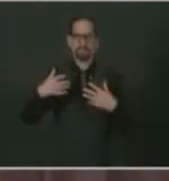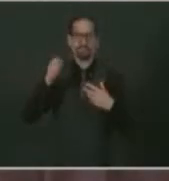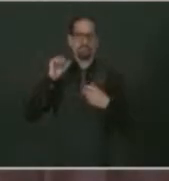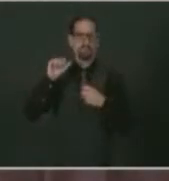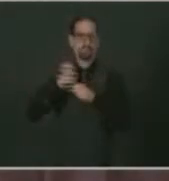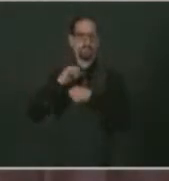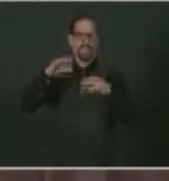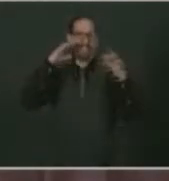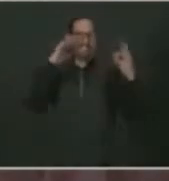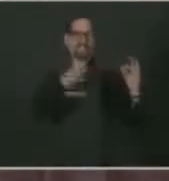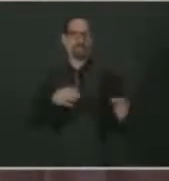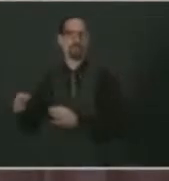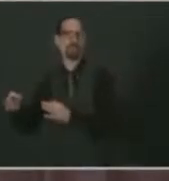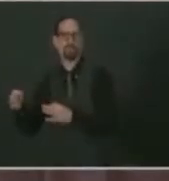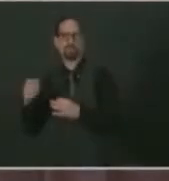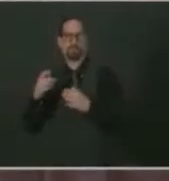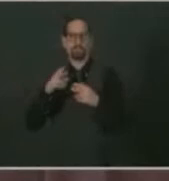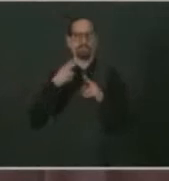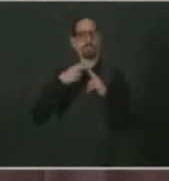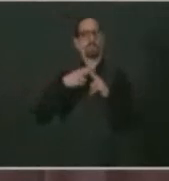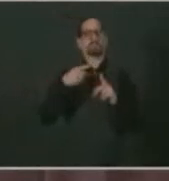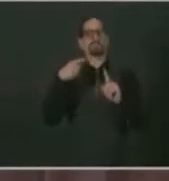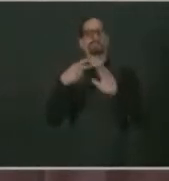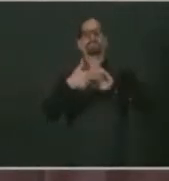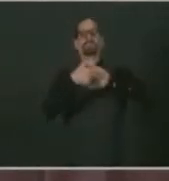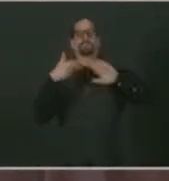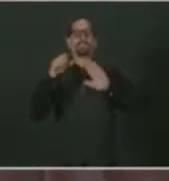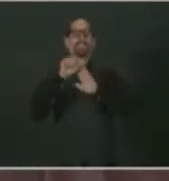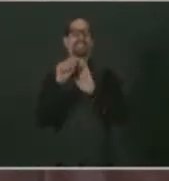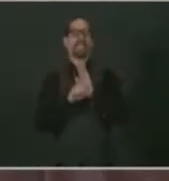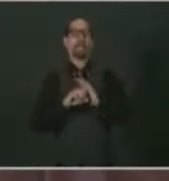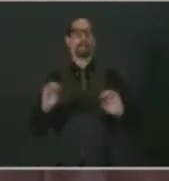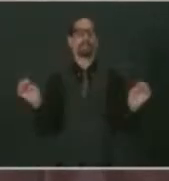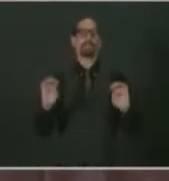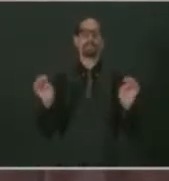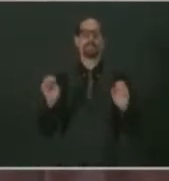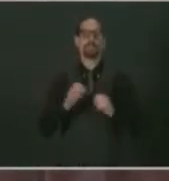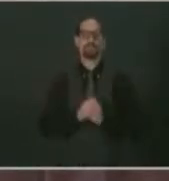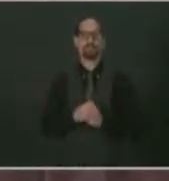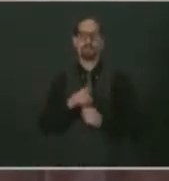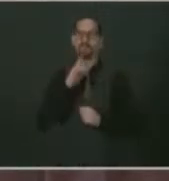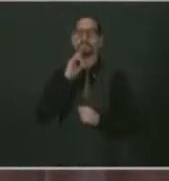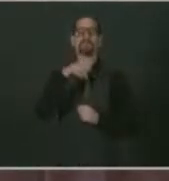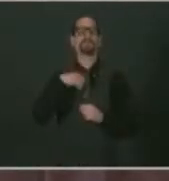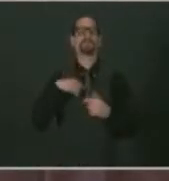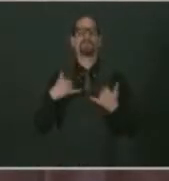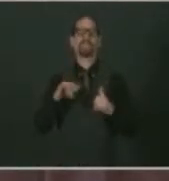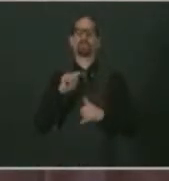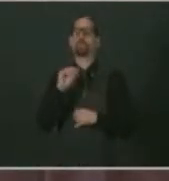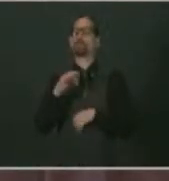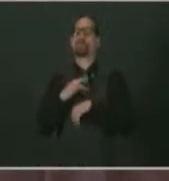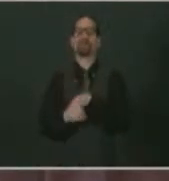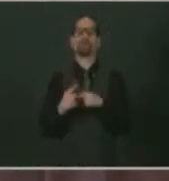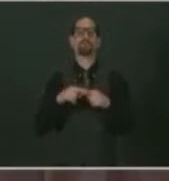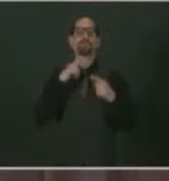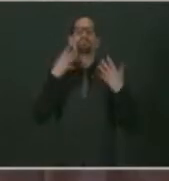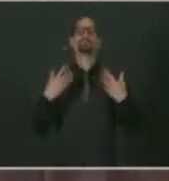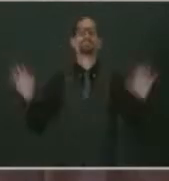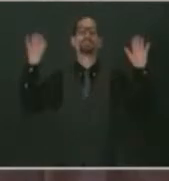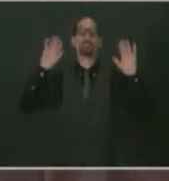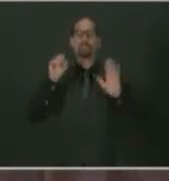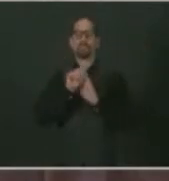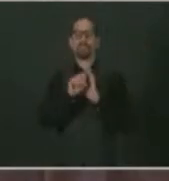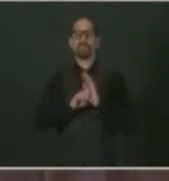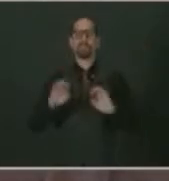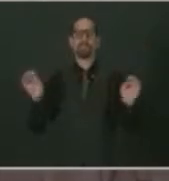yet. It's too premature to say mission accomplished at this point in time. Secretary Pryor, Massachusetts has lifted